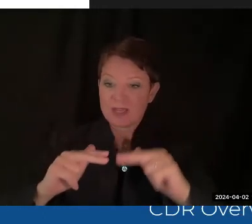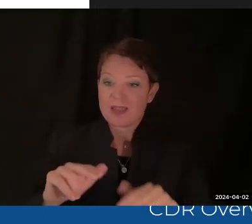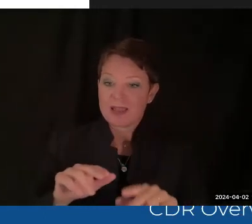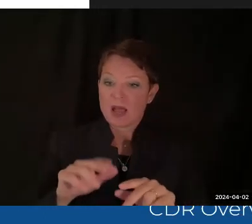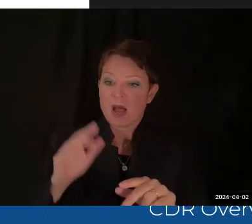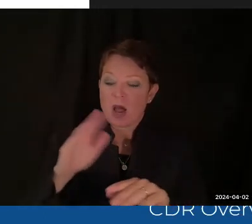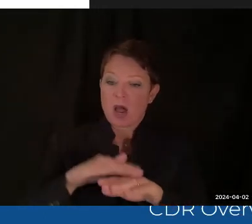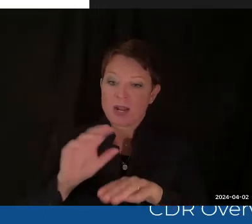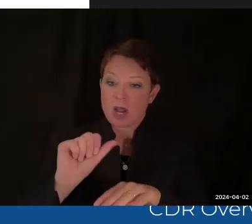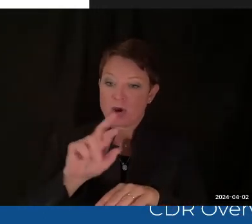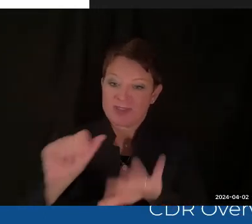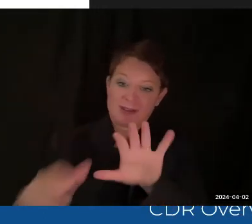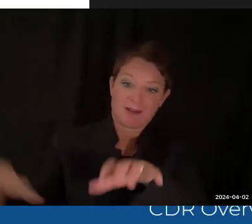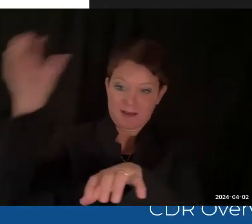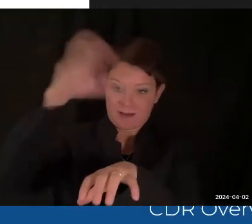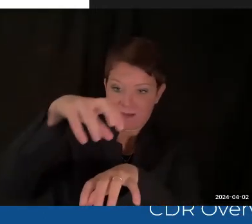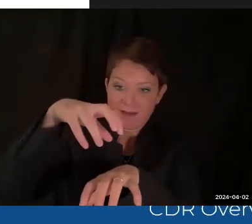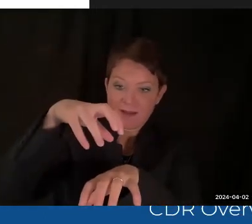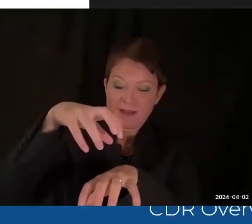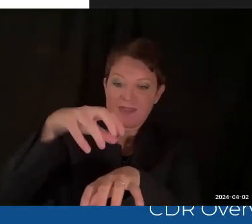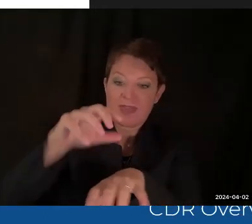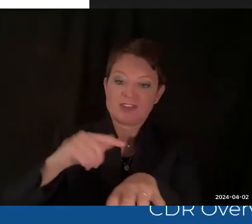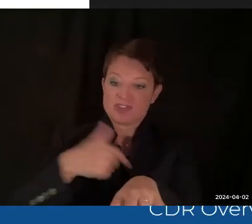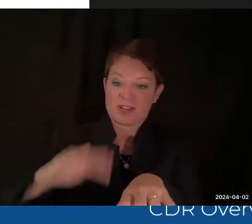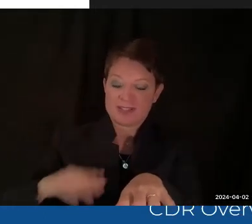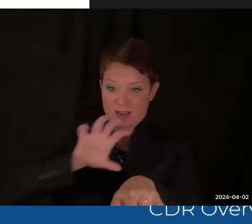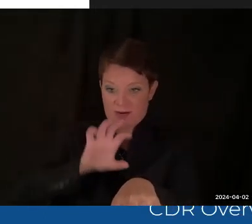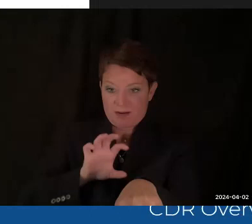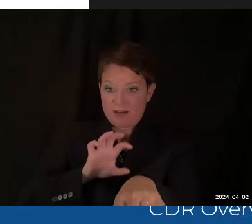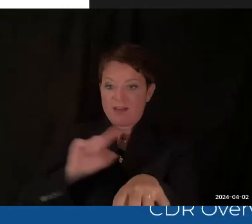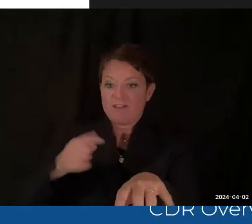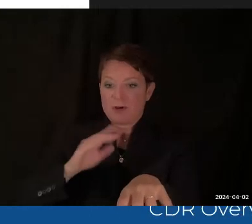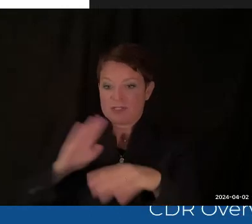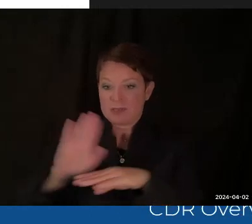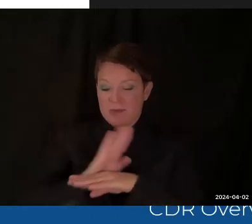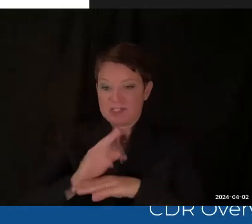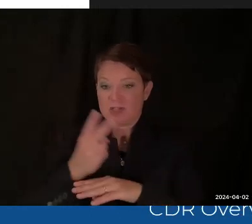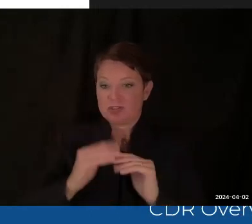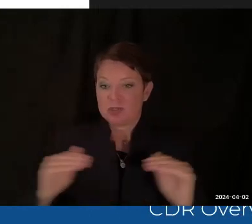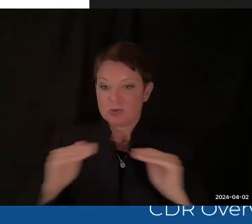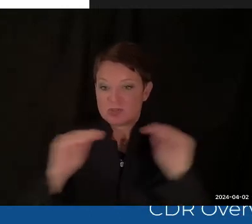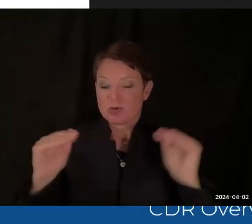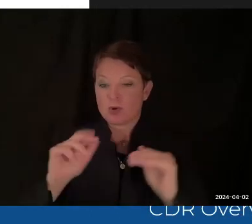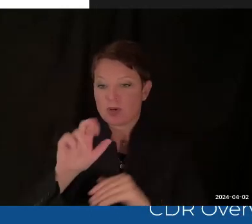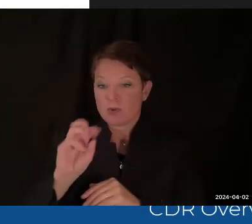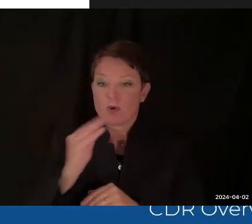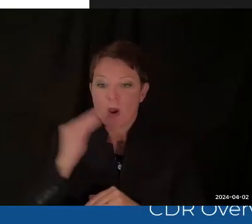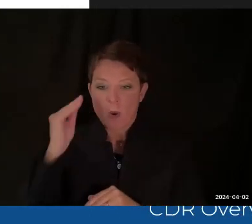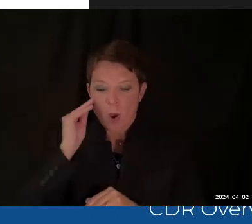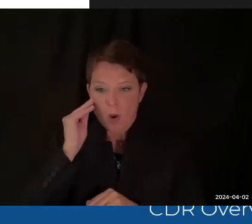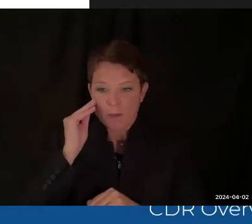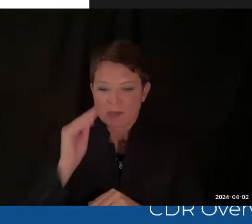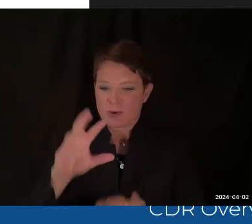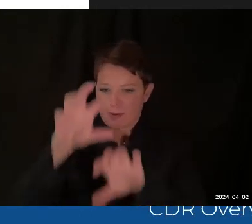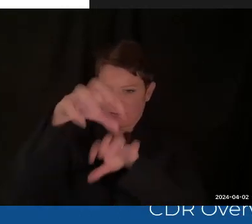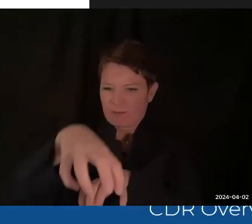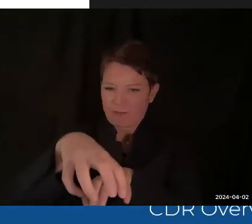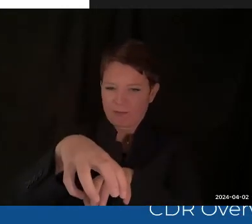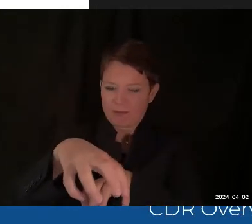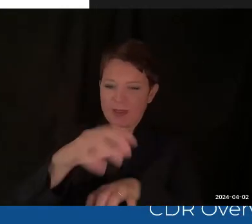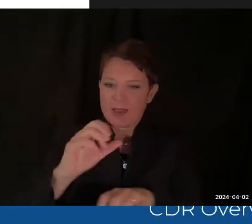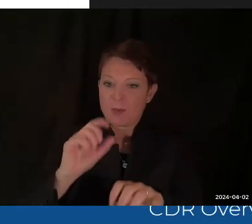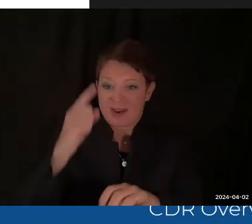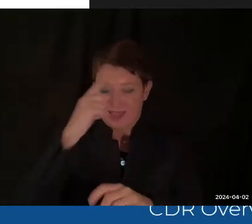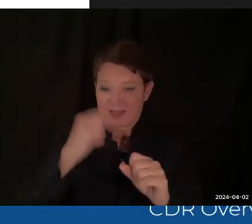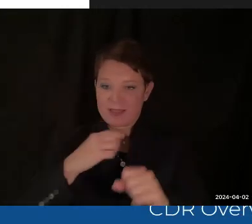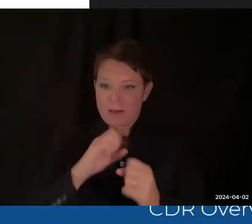8-story arena that abuts Chinatown's very first business, which is a 2-story row home. Just thinking about that makes my